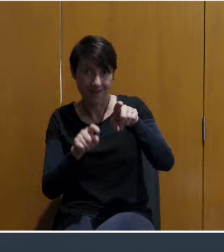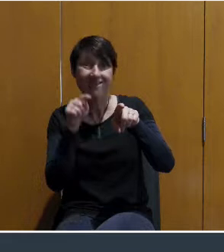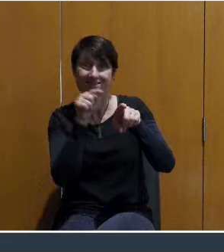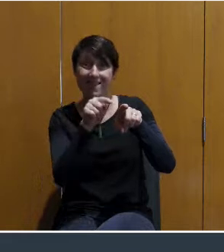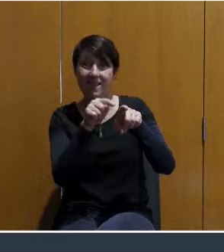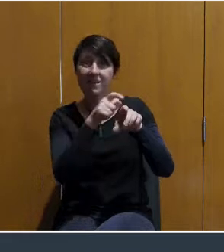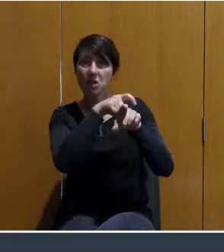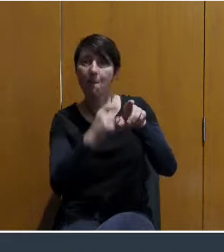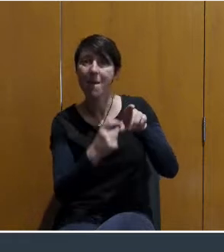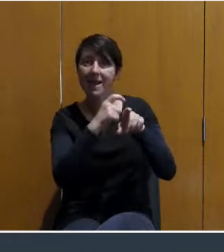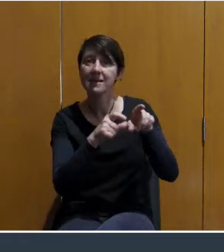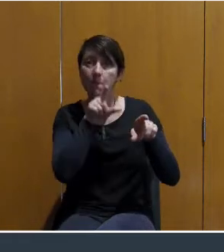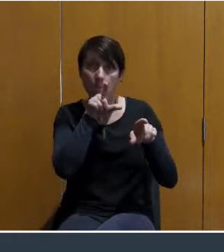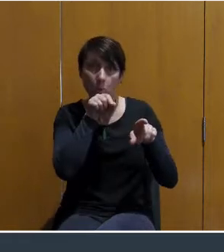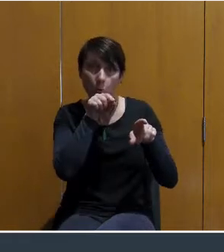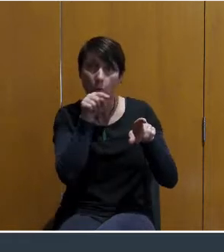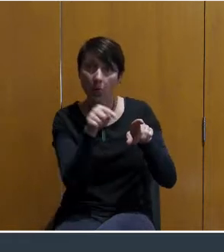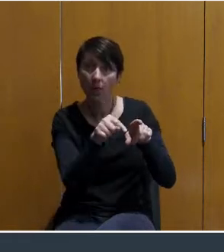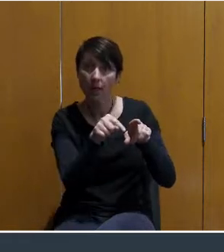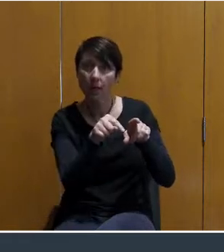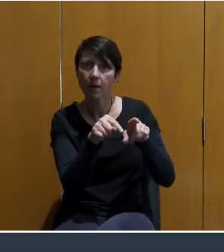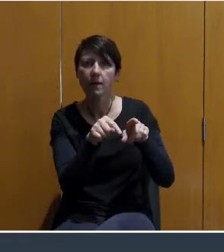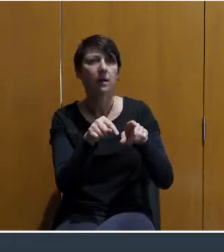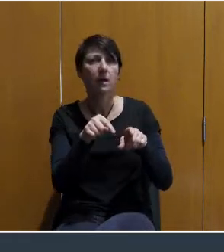here. So we notice that the light's not good.